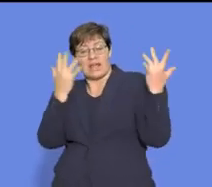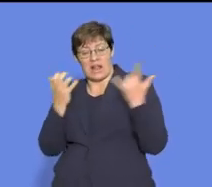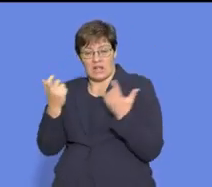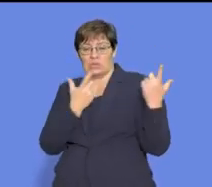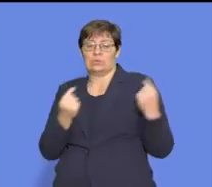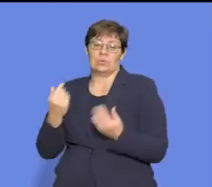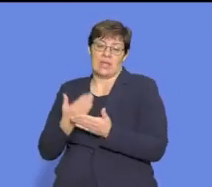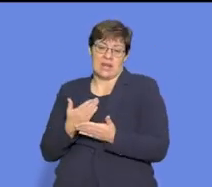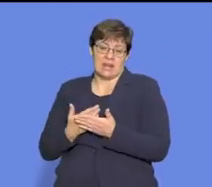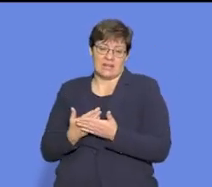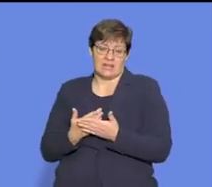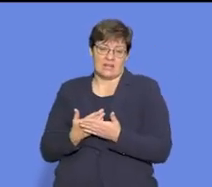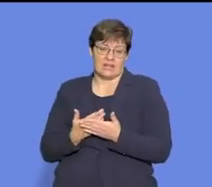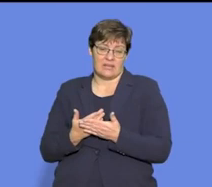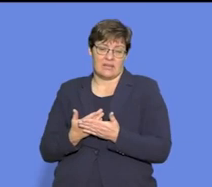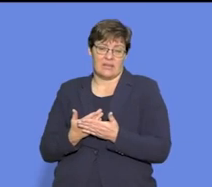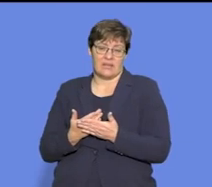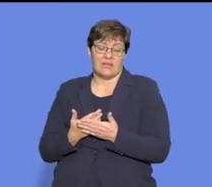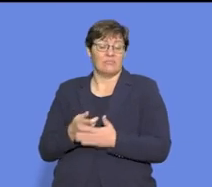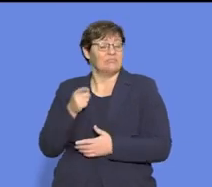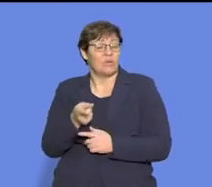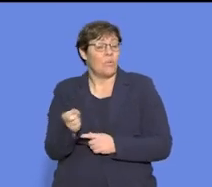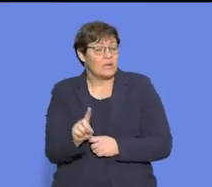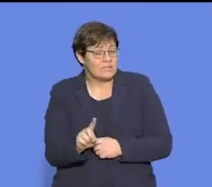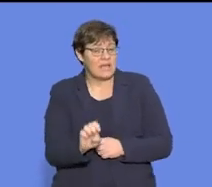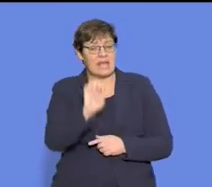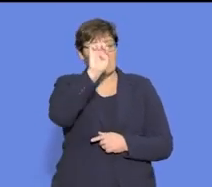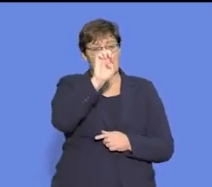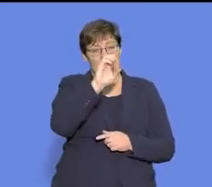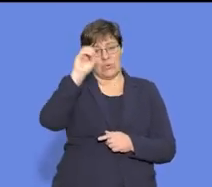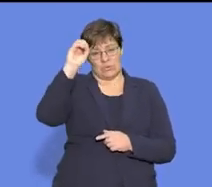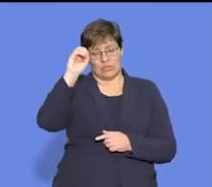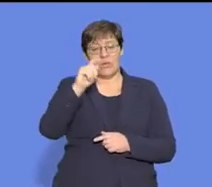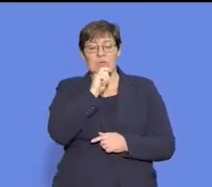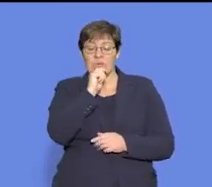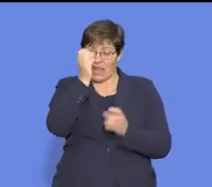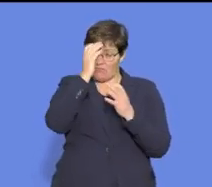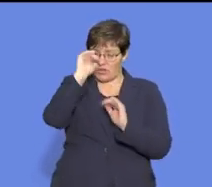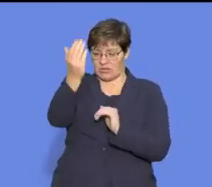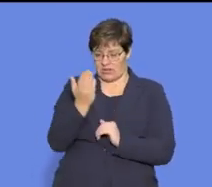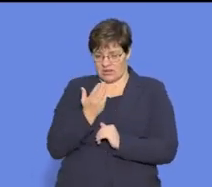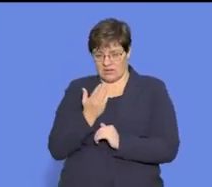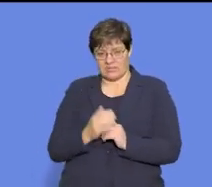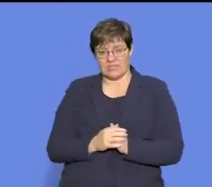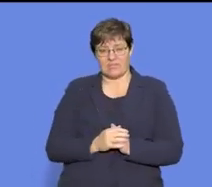sure that you can do the calculations of the E naught of the